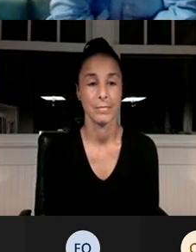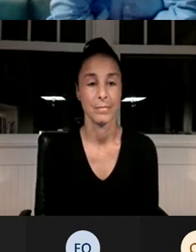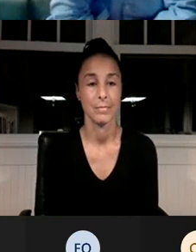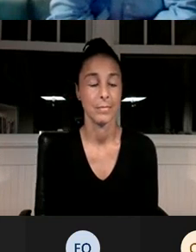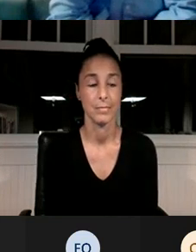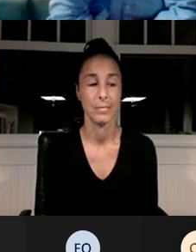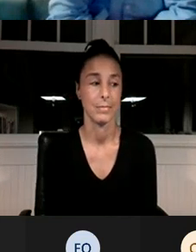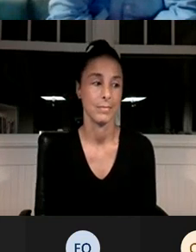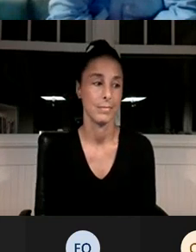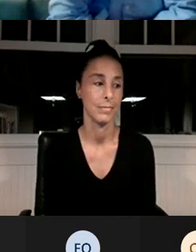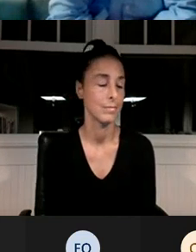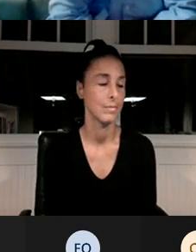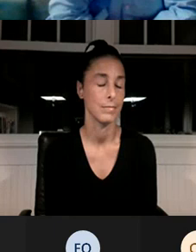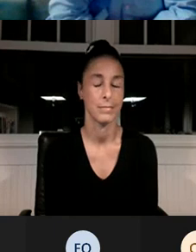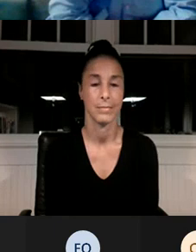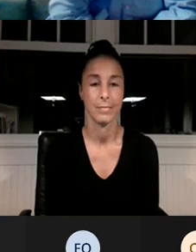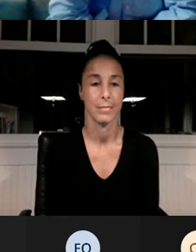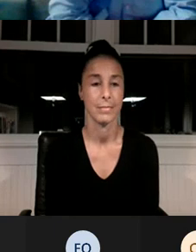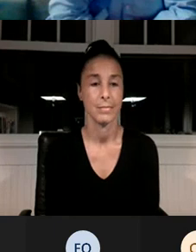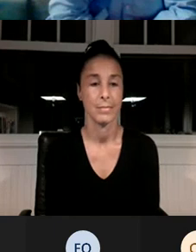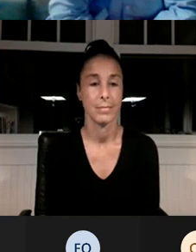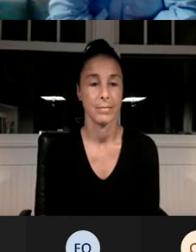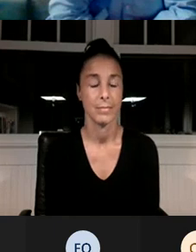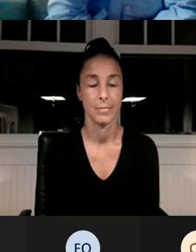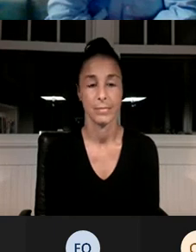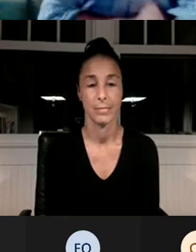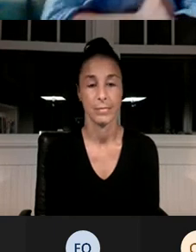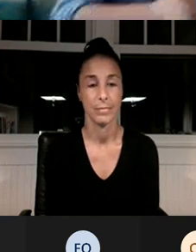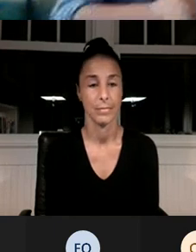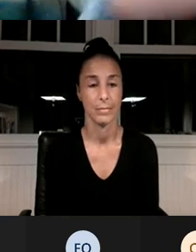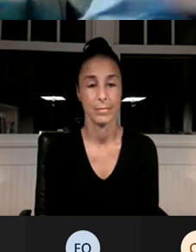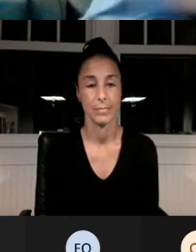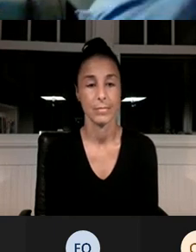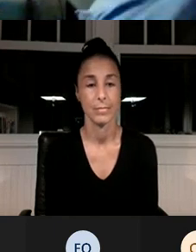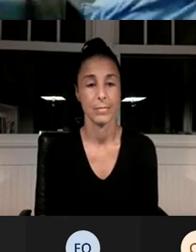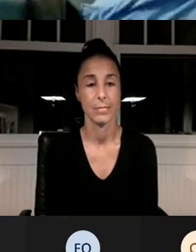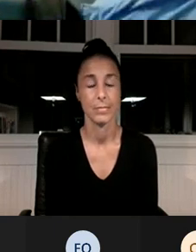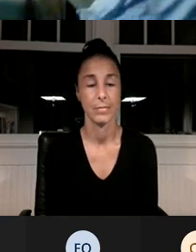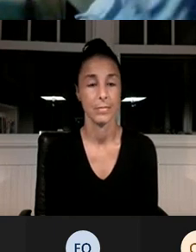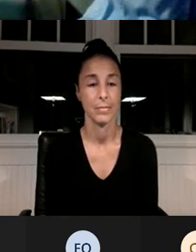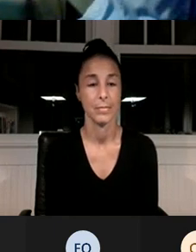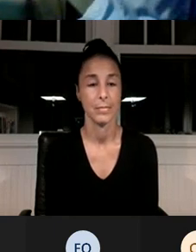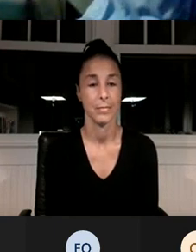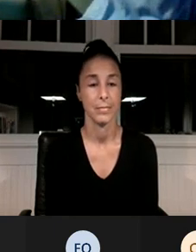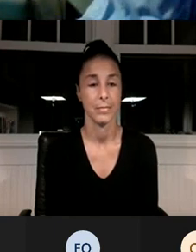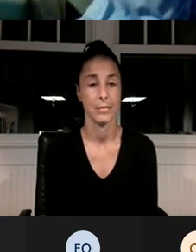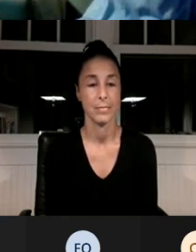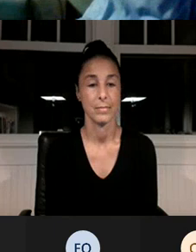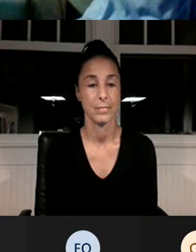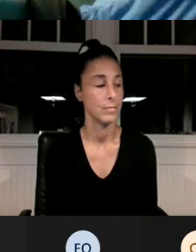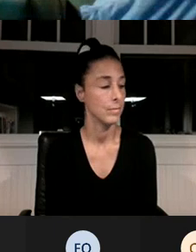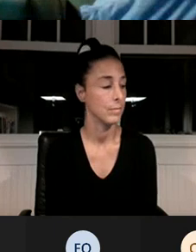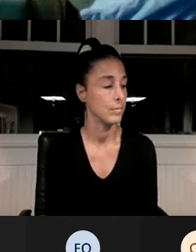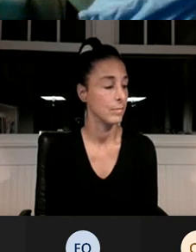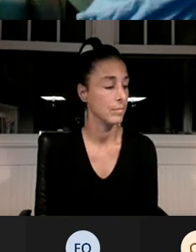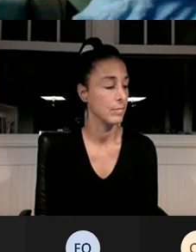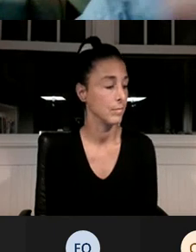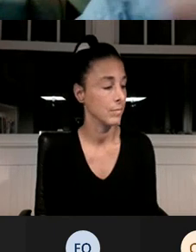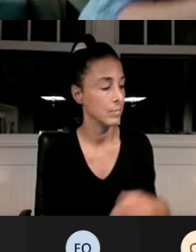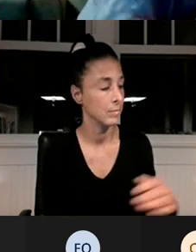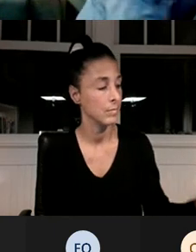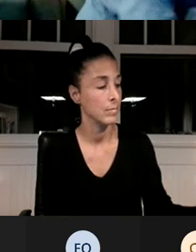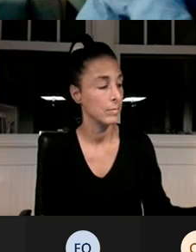sure. So on the townhomes, it's probably in the 250 to 300 townhome range,